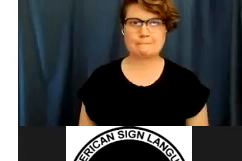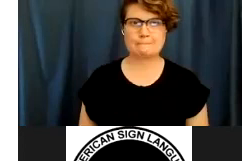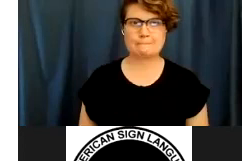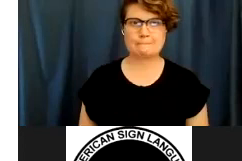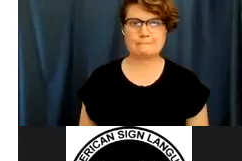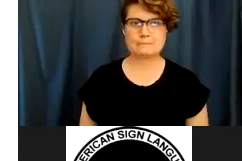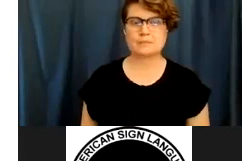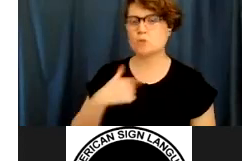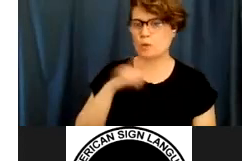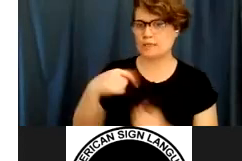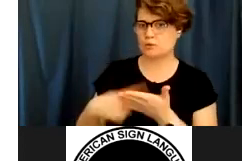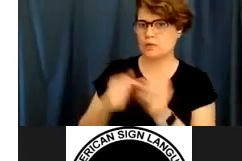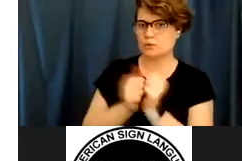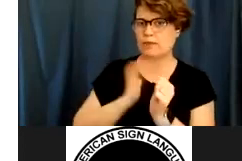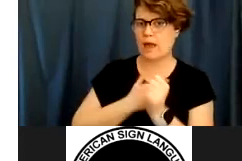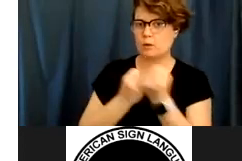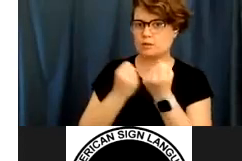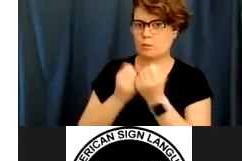going to share.